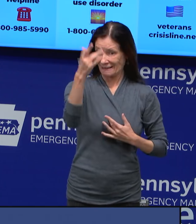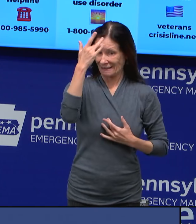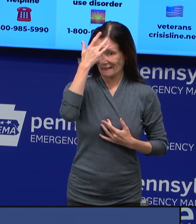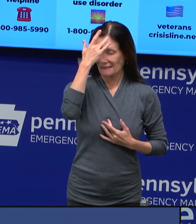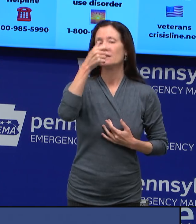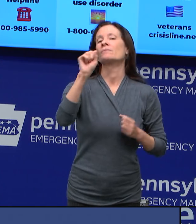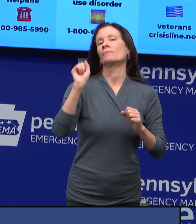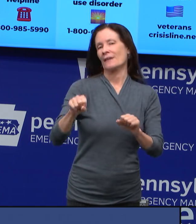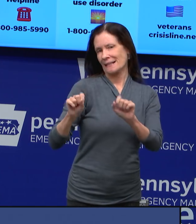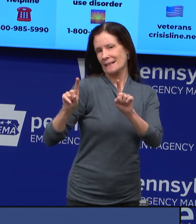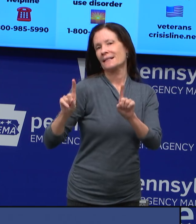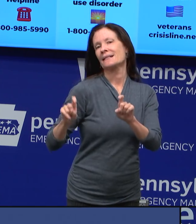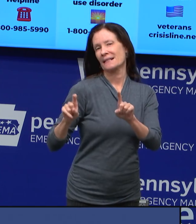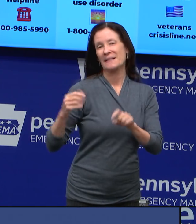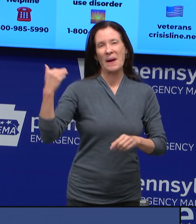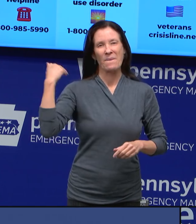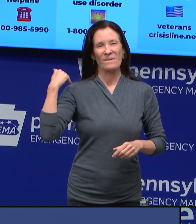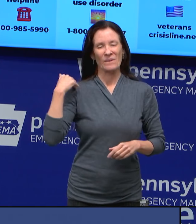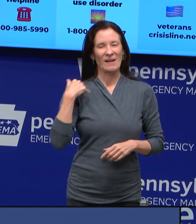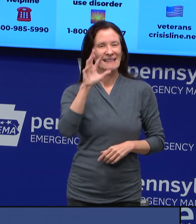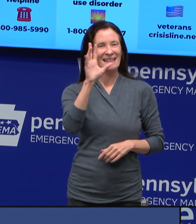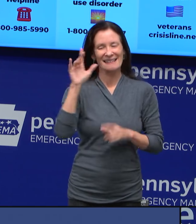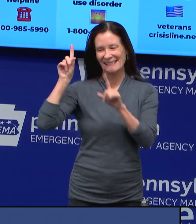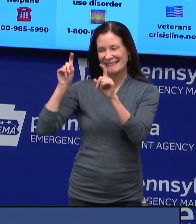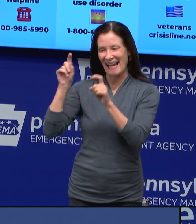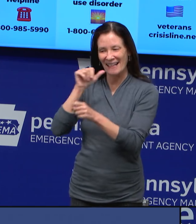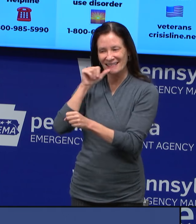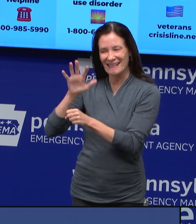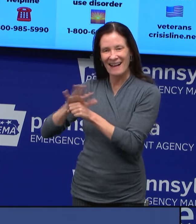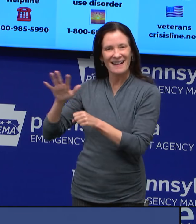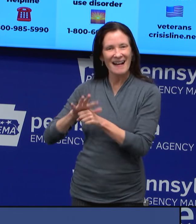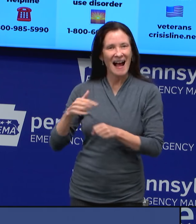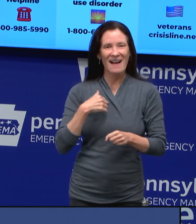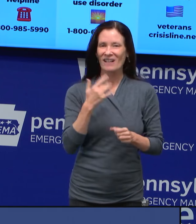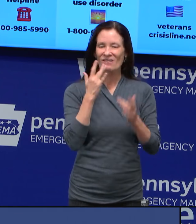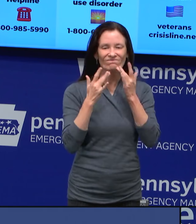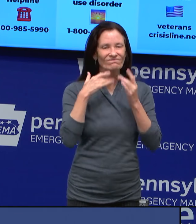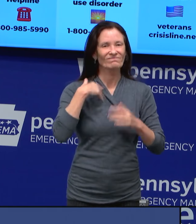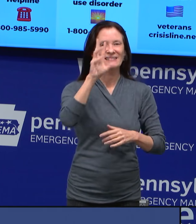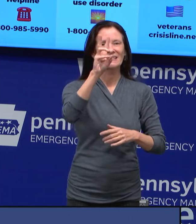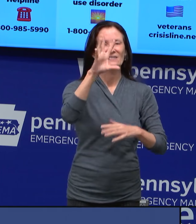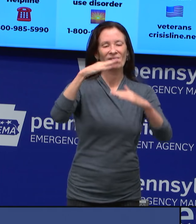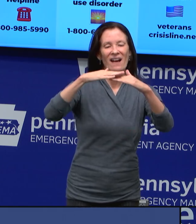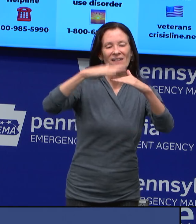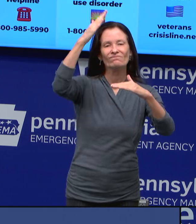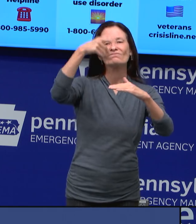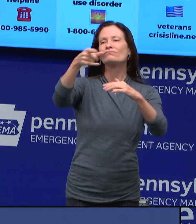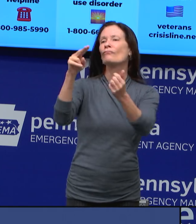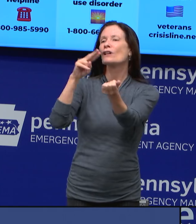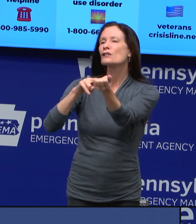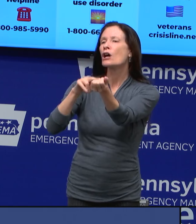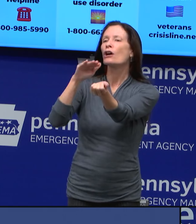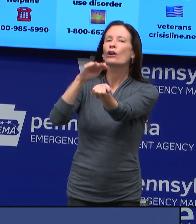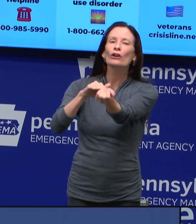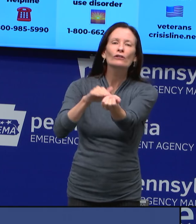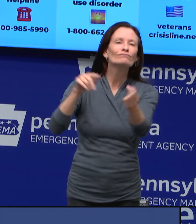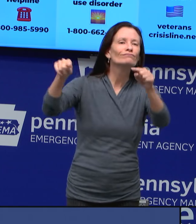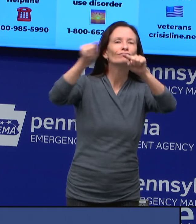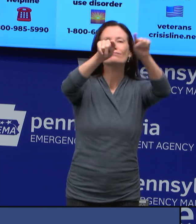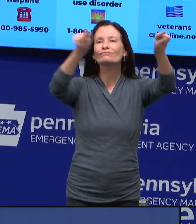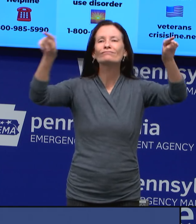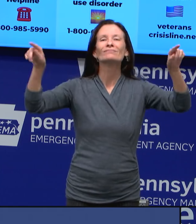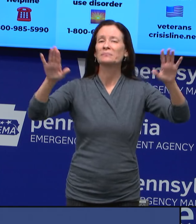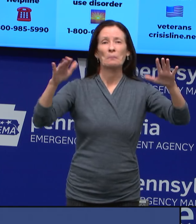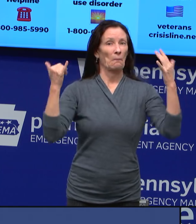workers, seniors, those in long-term care living facilities, etc. But really, we have the ability now